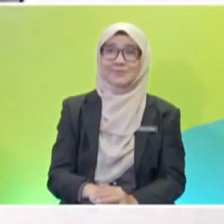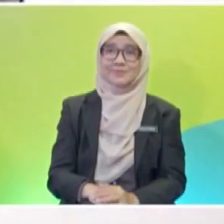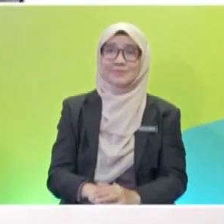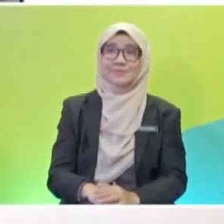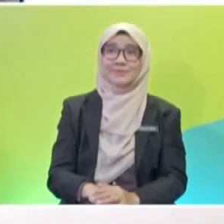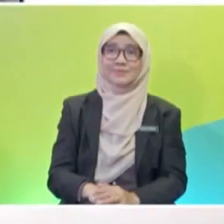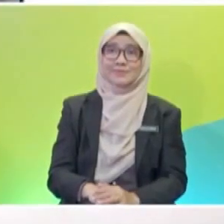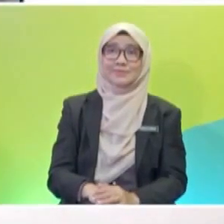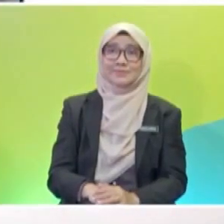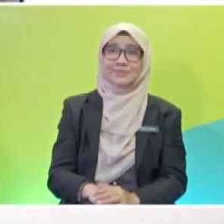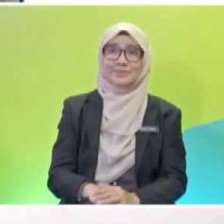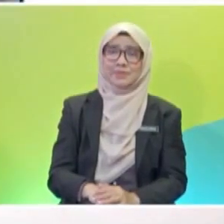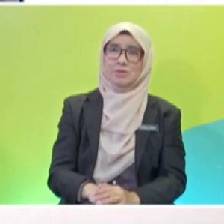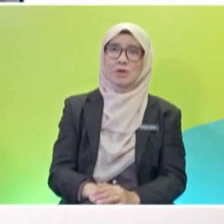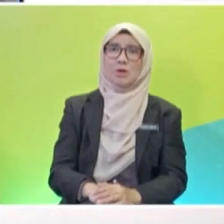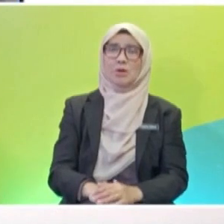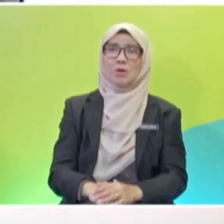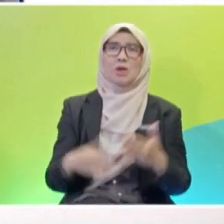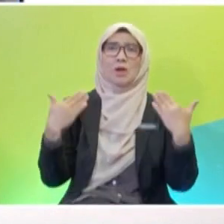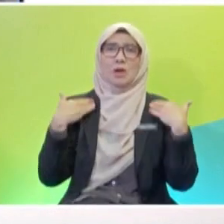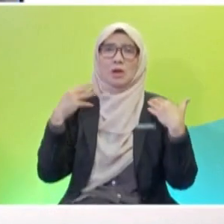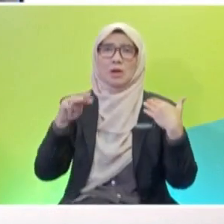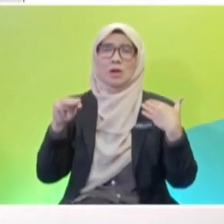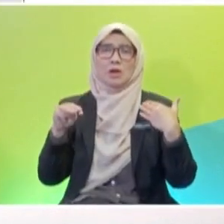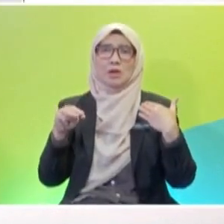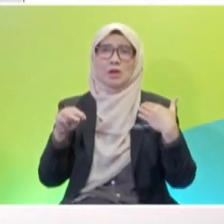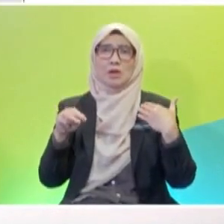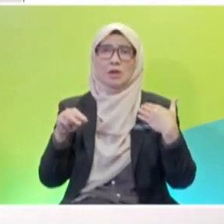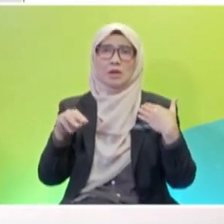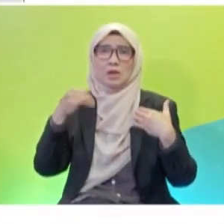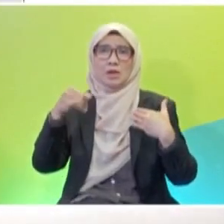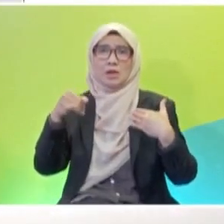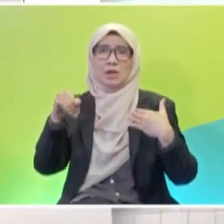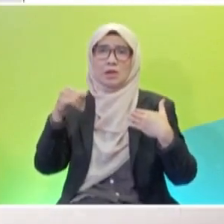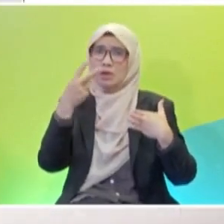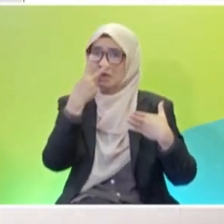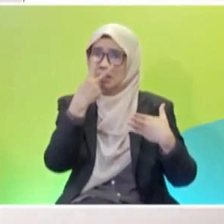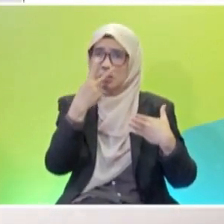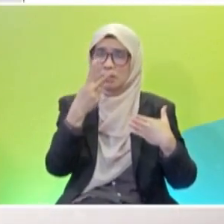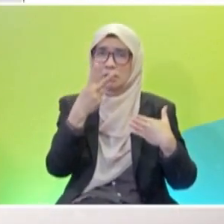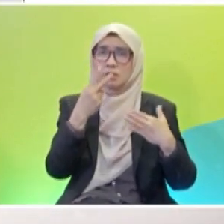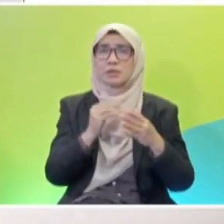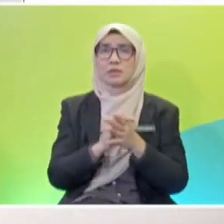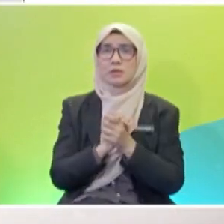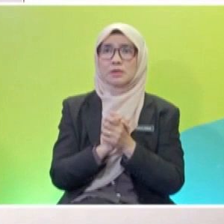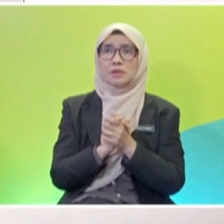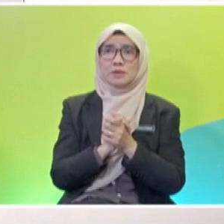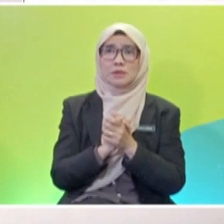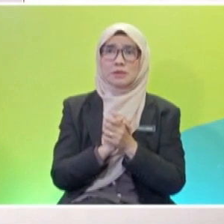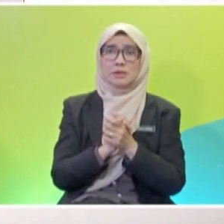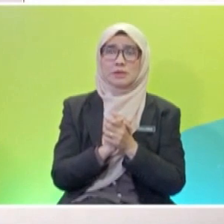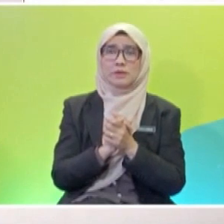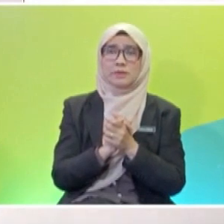I can't really see the words. Oh, yes. Oh. We'll show them on screen. Yes, there you go. Okay, yes.